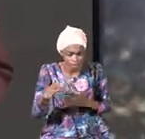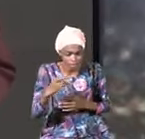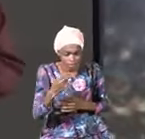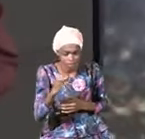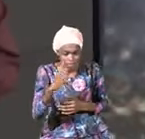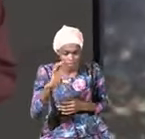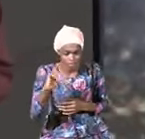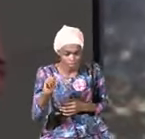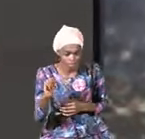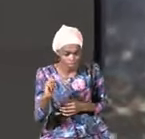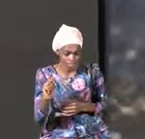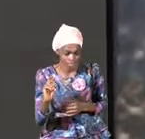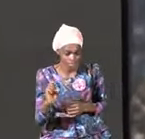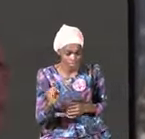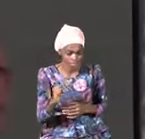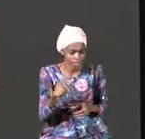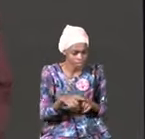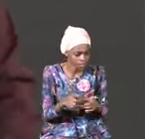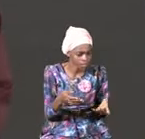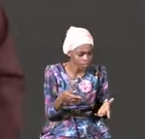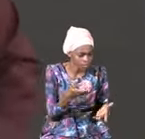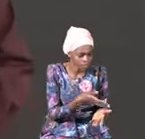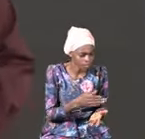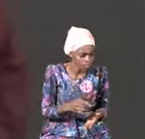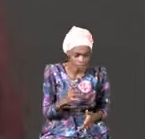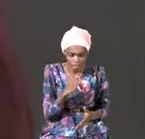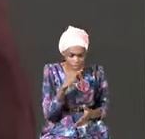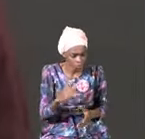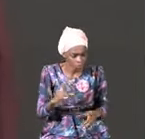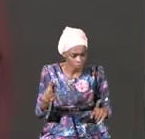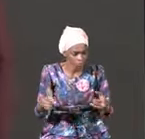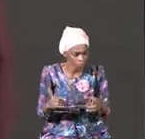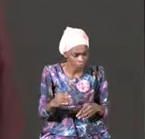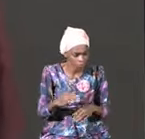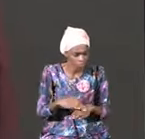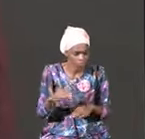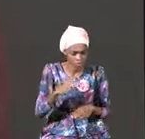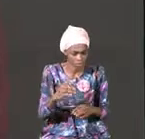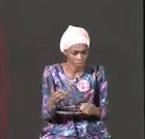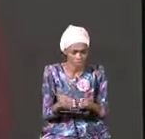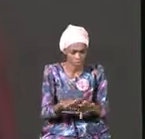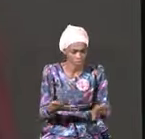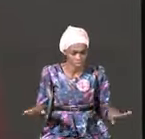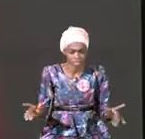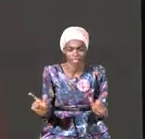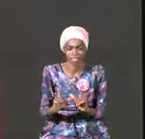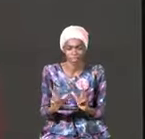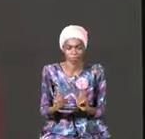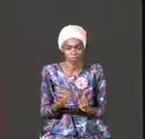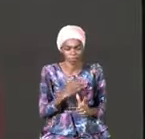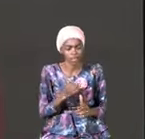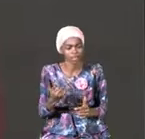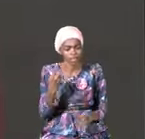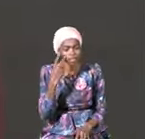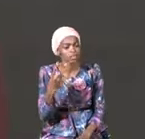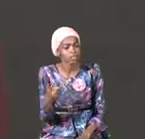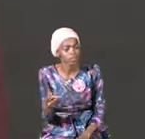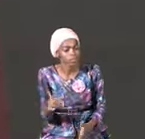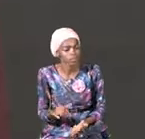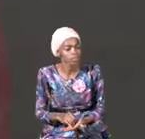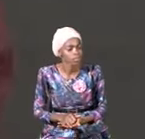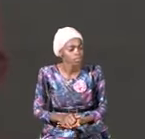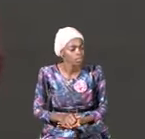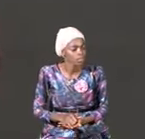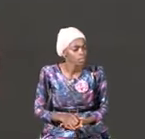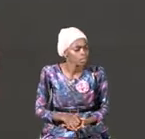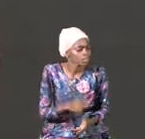that. Just, they couldn't go beyond the ground level. And then saw that, that's